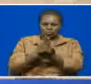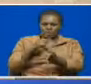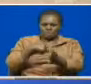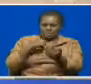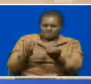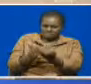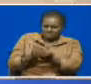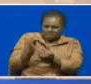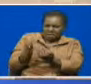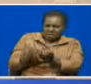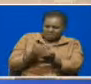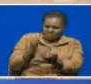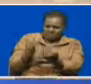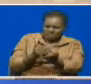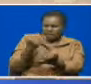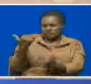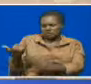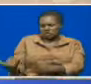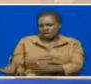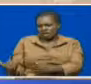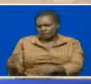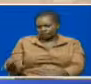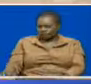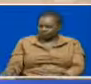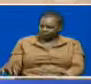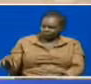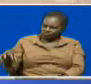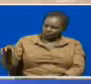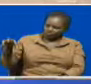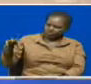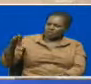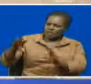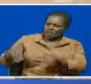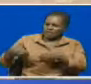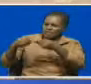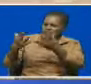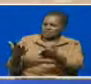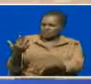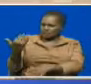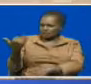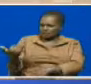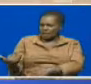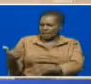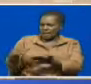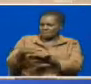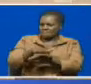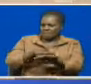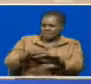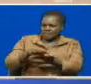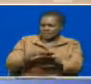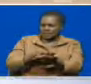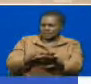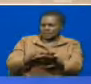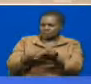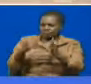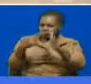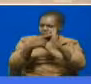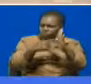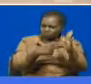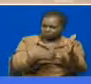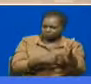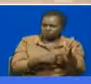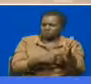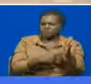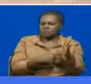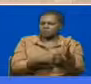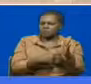nurture that child, that I give the basic, you know, requirements to that